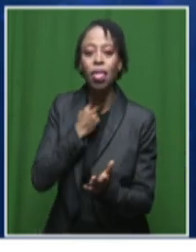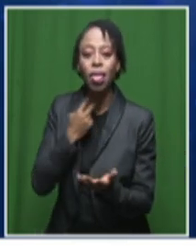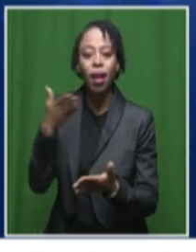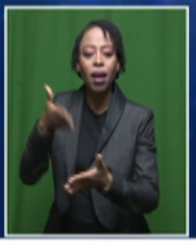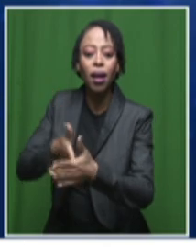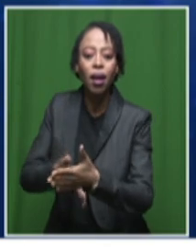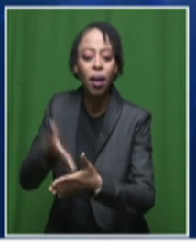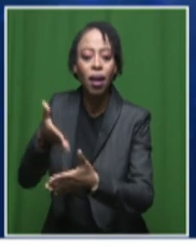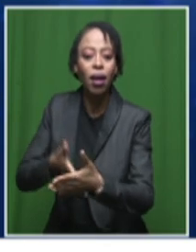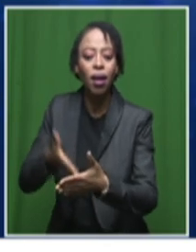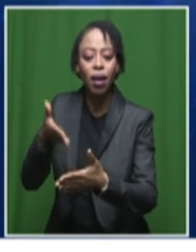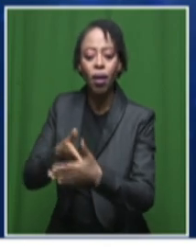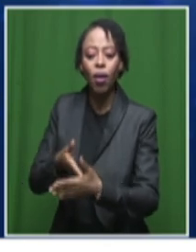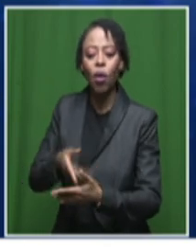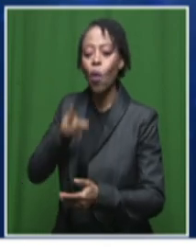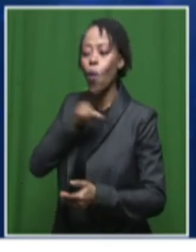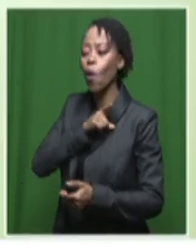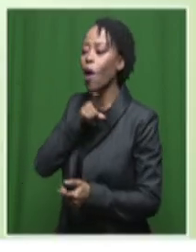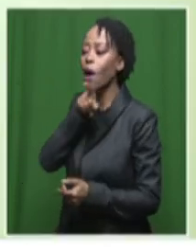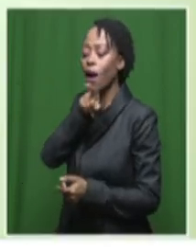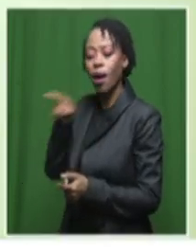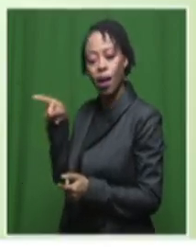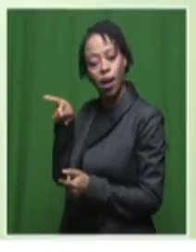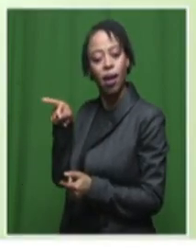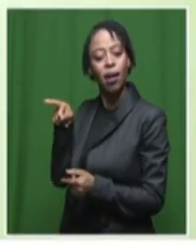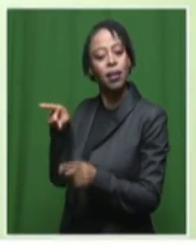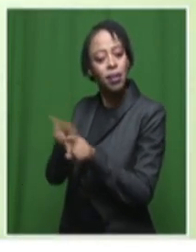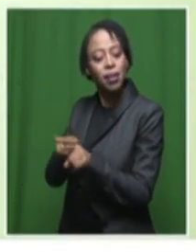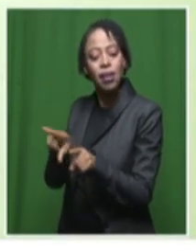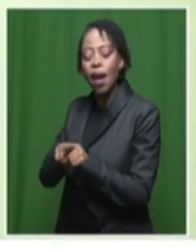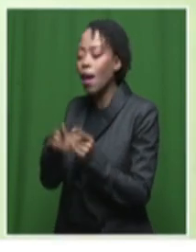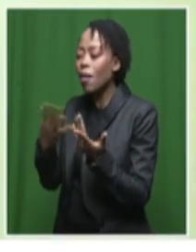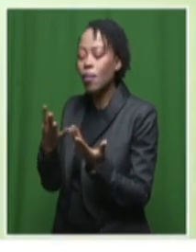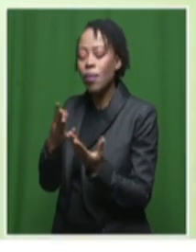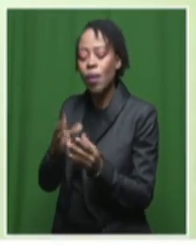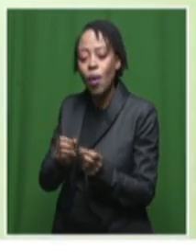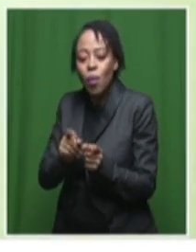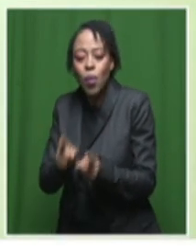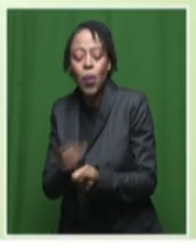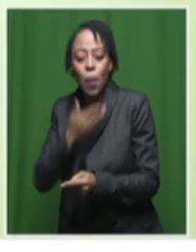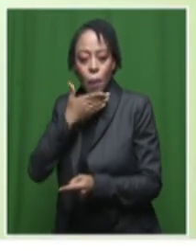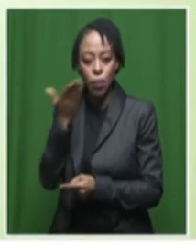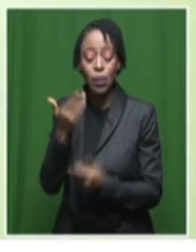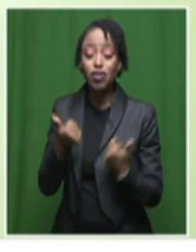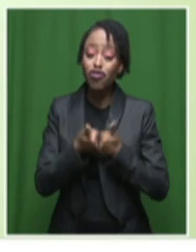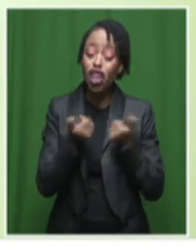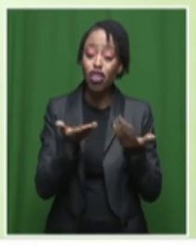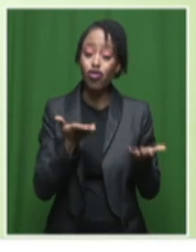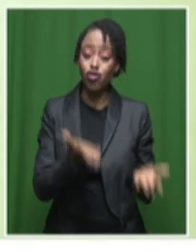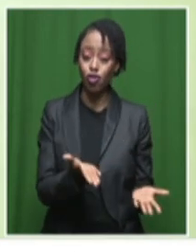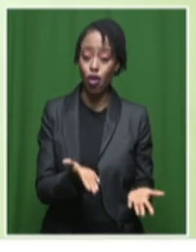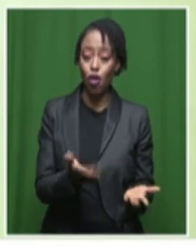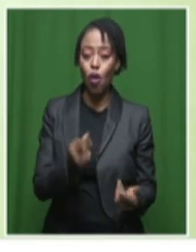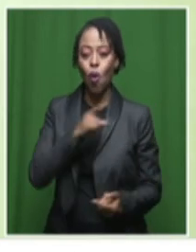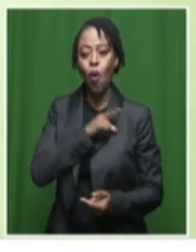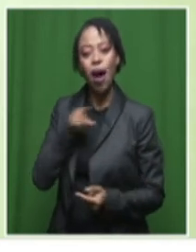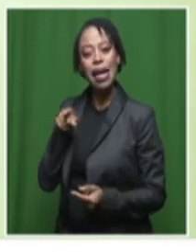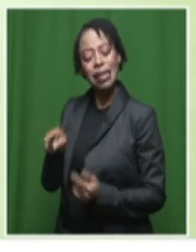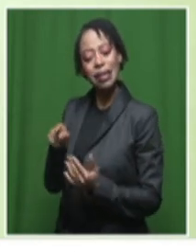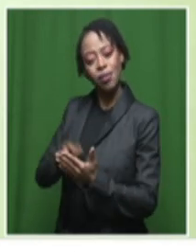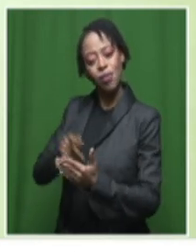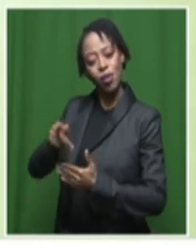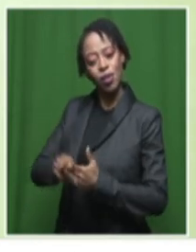because they are still flooding even our initiatives. This is where the challenge is, because this is an initiative